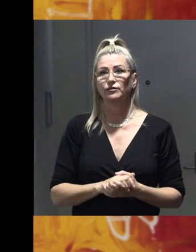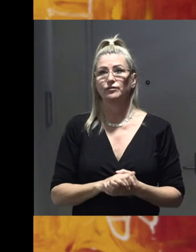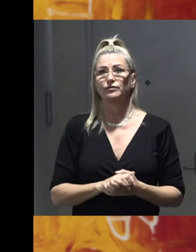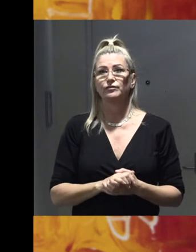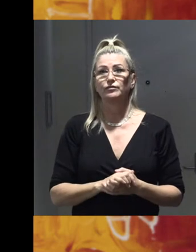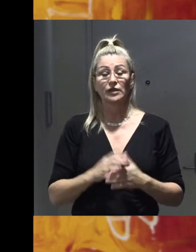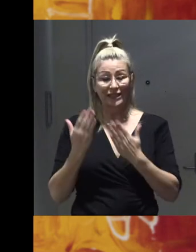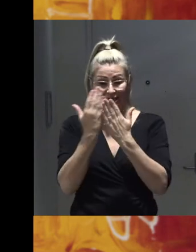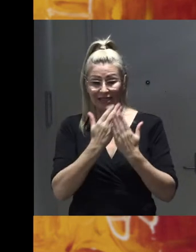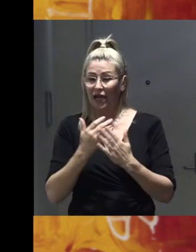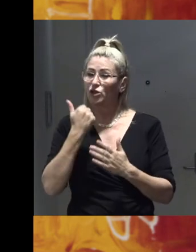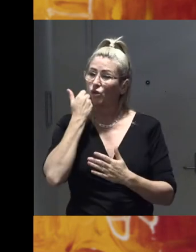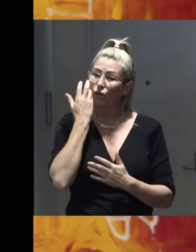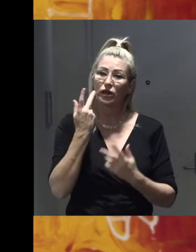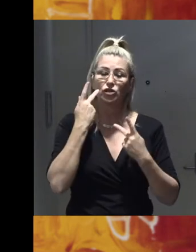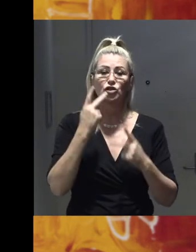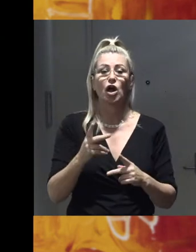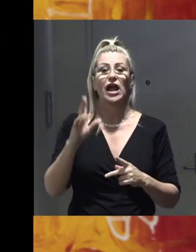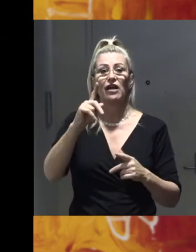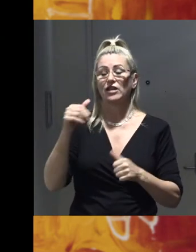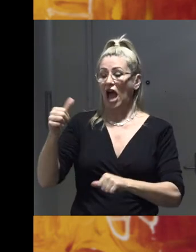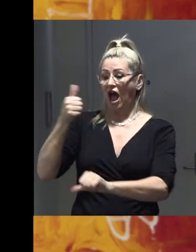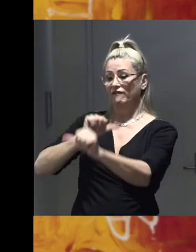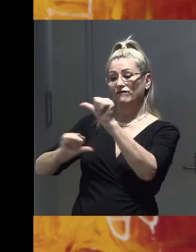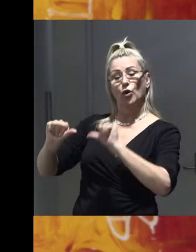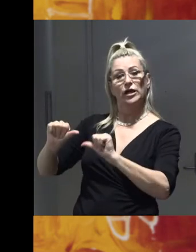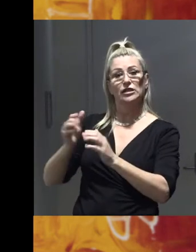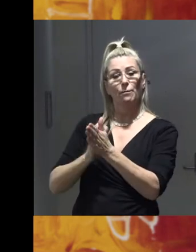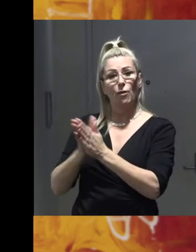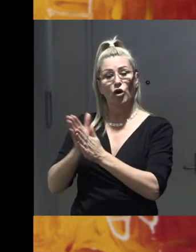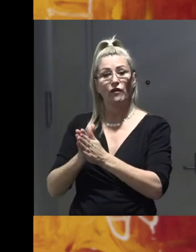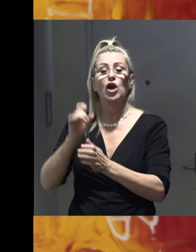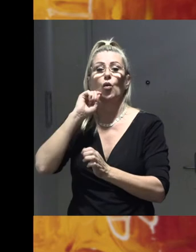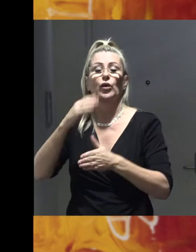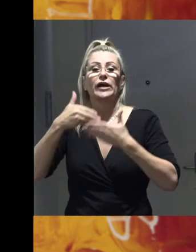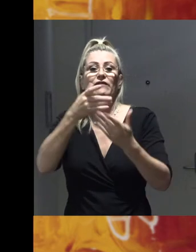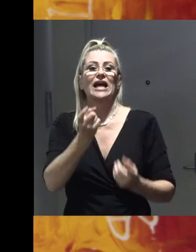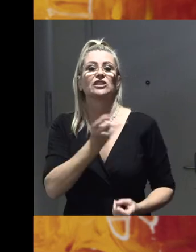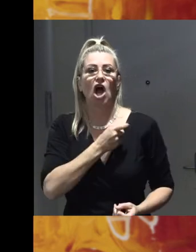studies have consistently shown that avoidance motivation gives rise to anxiety.